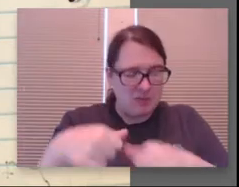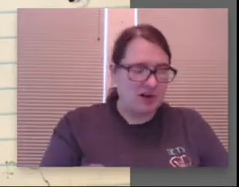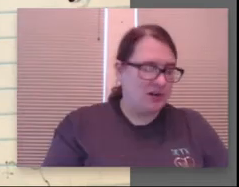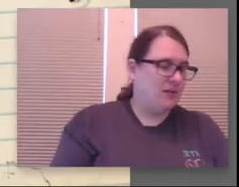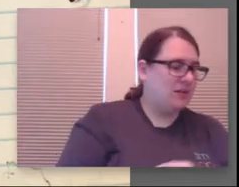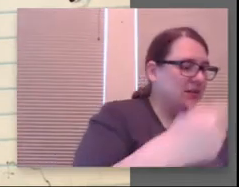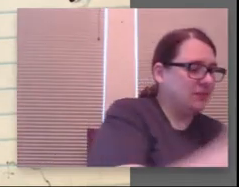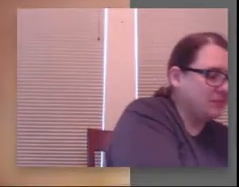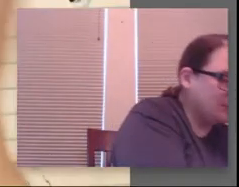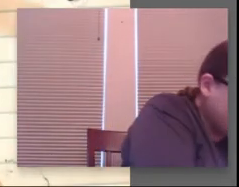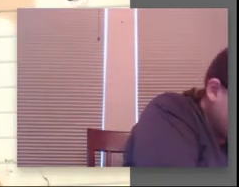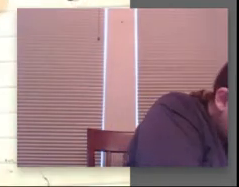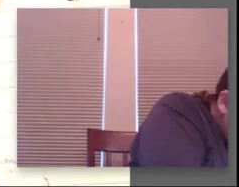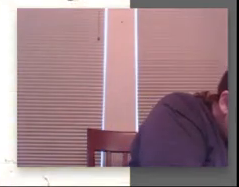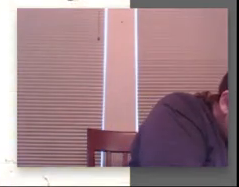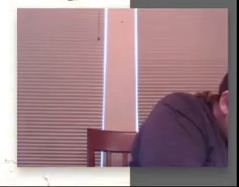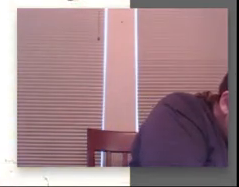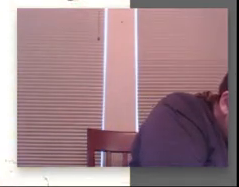I remember.